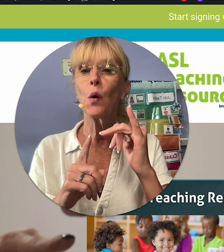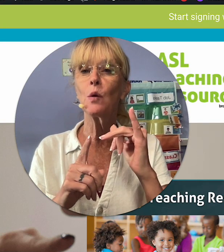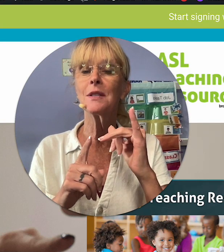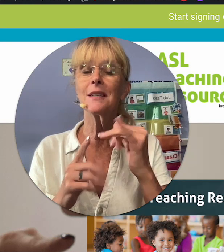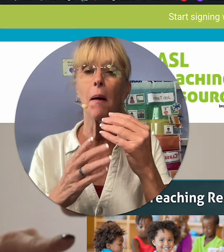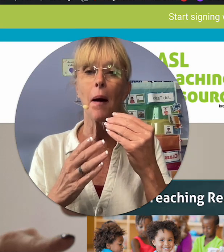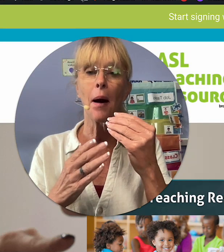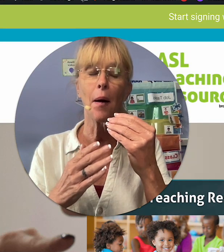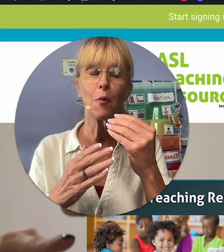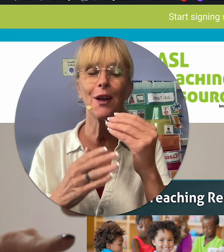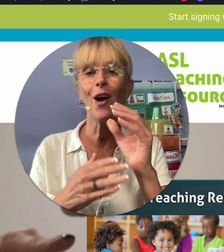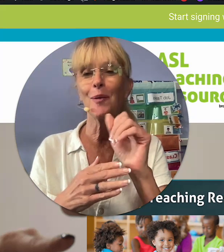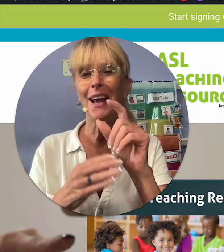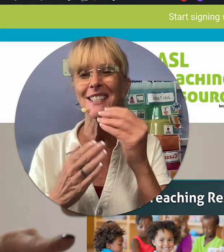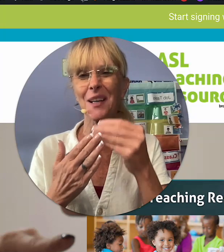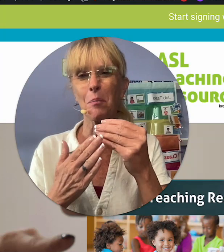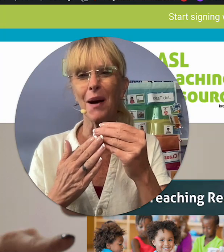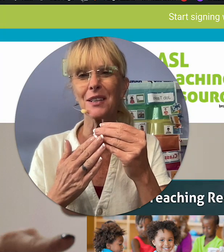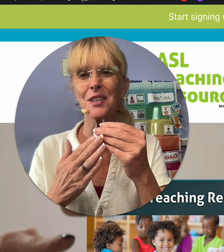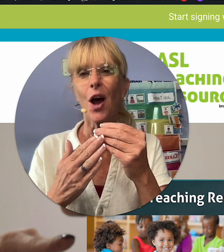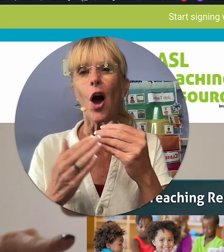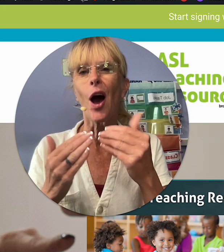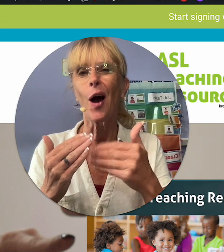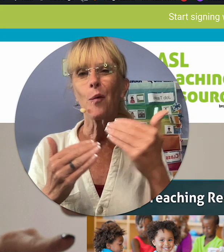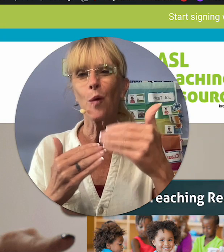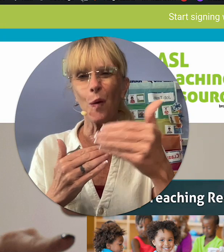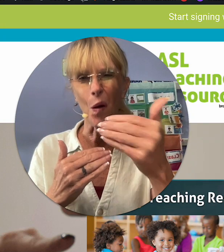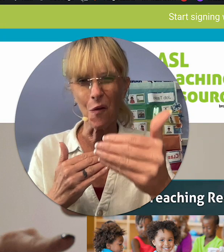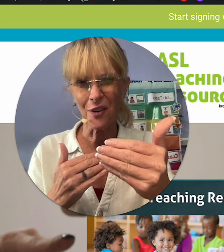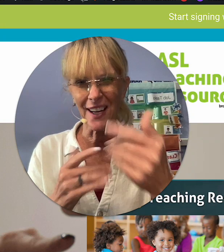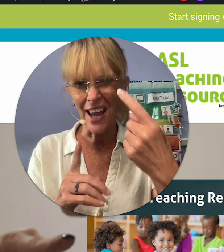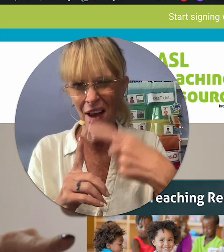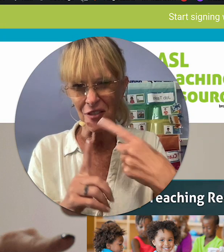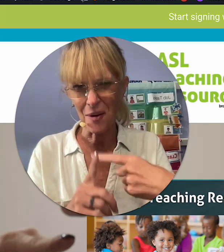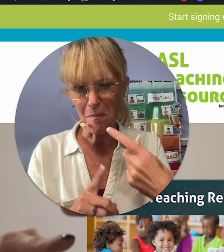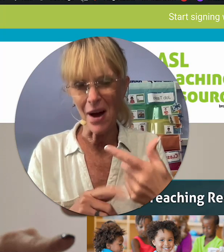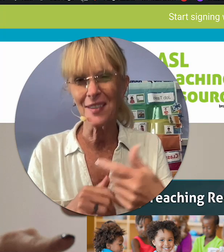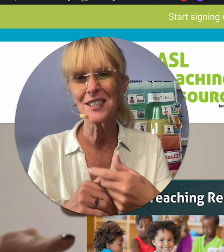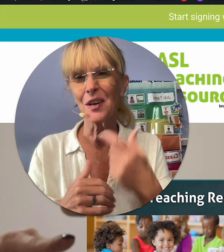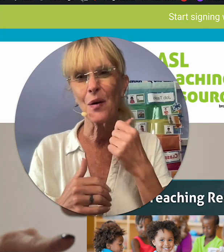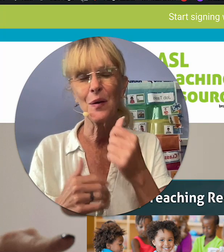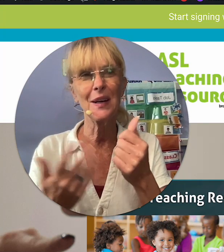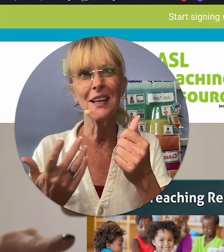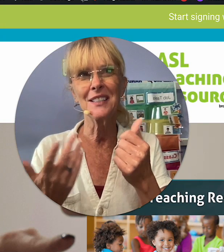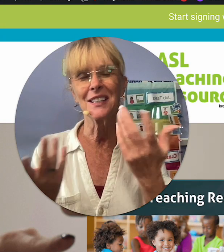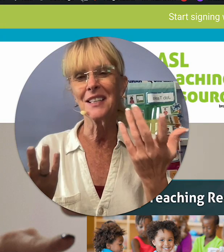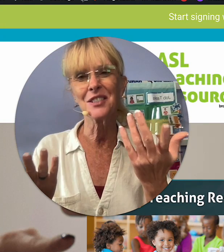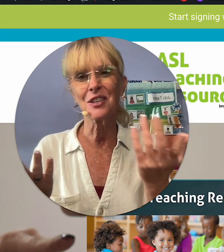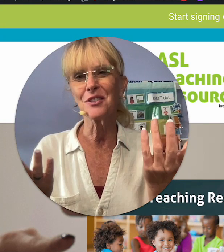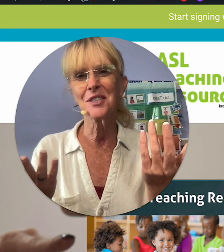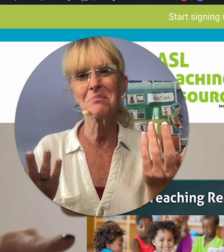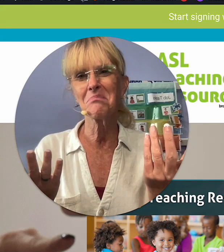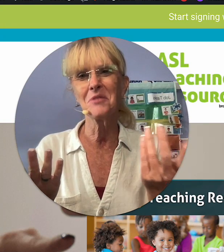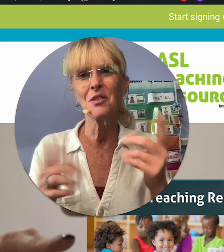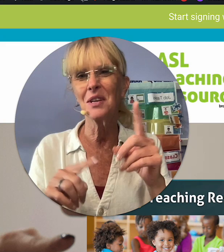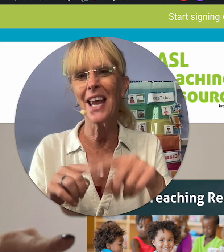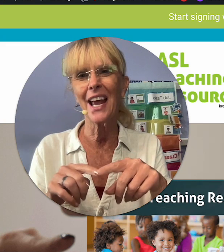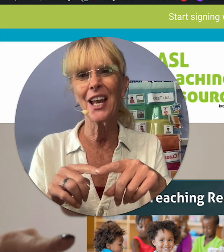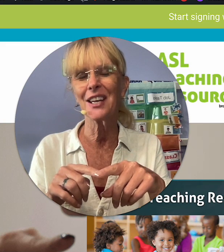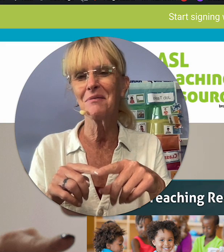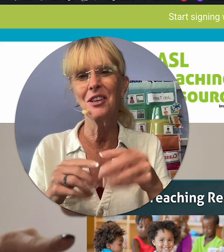and those we call them ASL bucks roll over every month. So there's